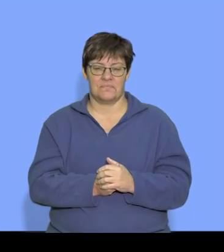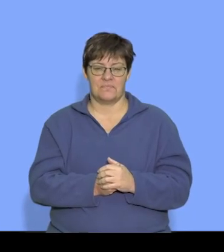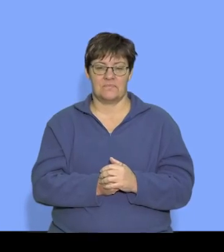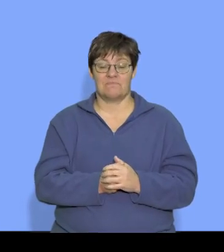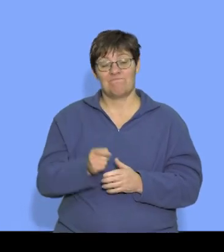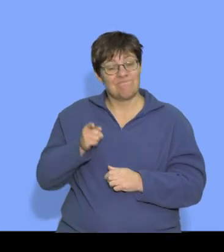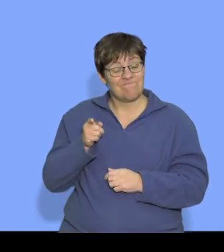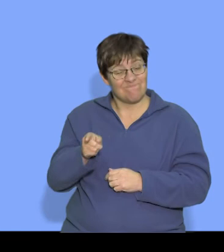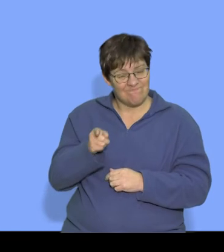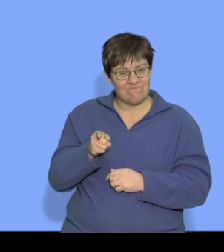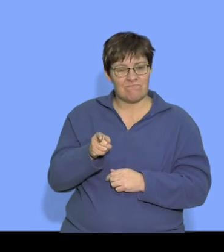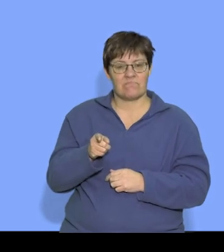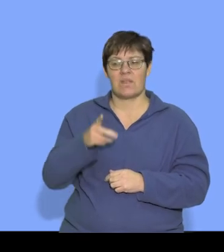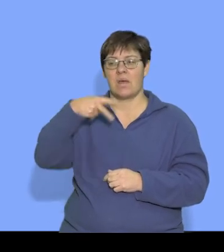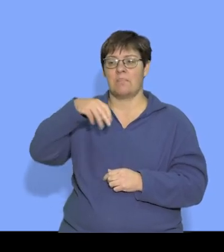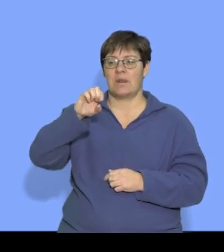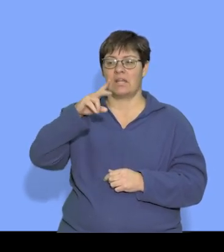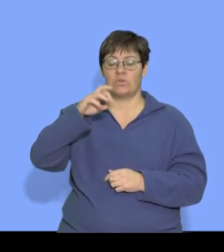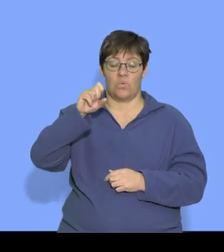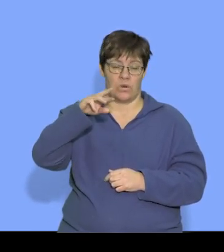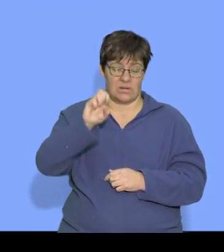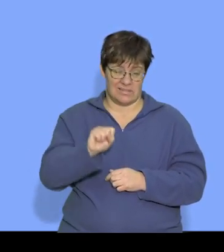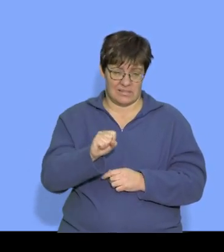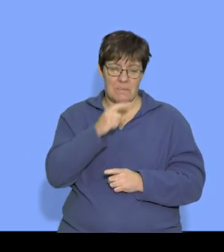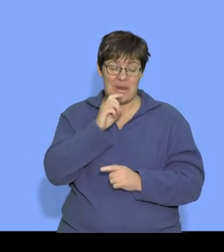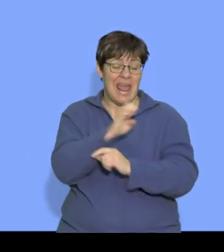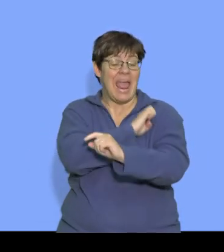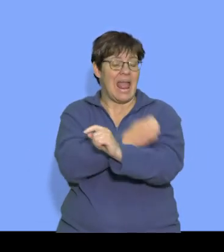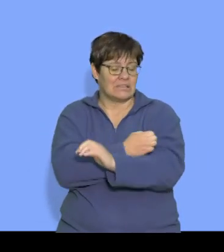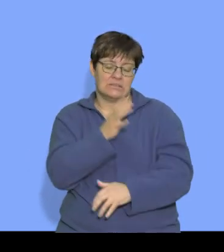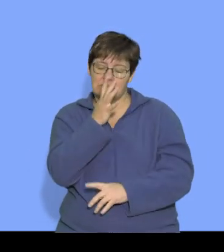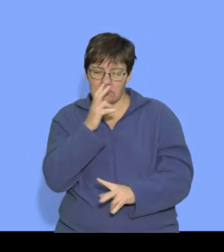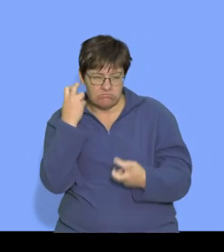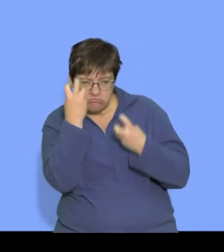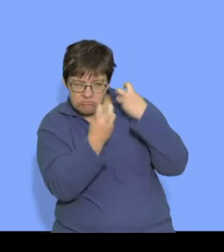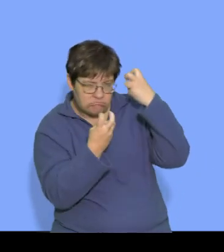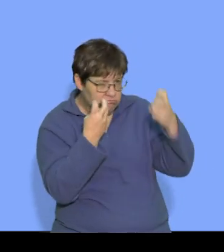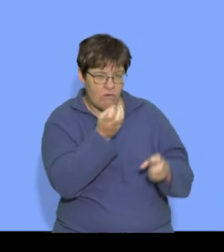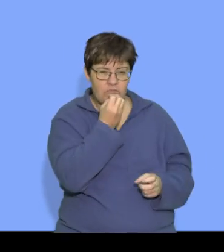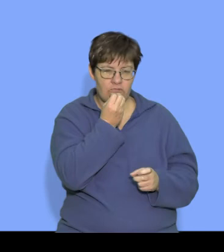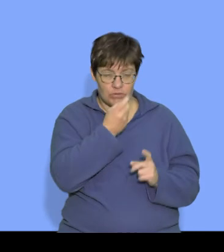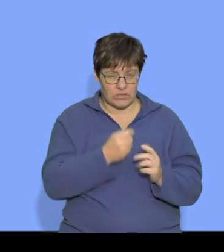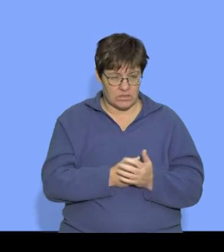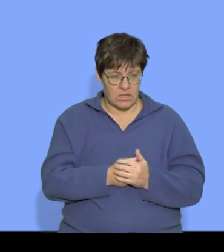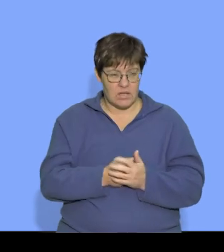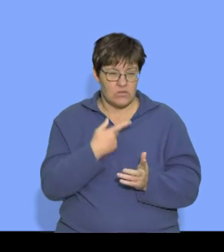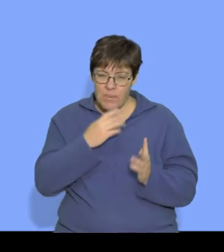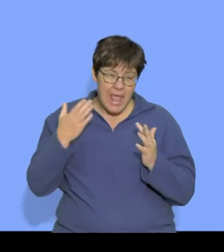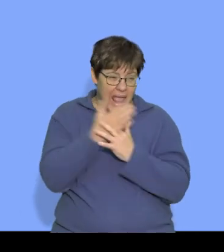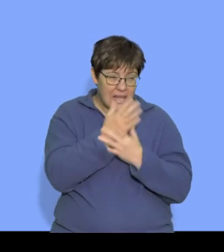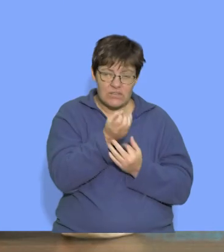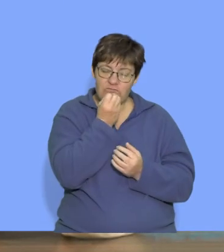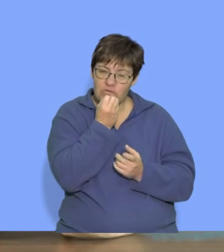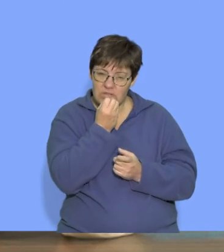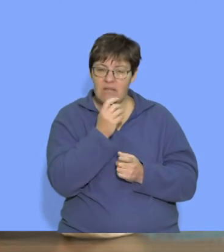Right, carnivores are predators, and they expend a lot of energy in hunting, and hence, in order for them to be able to